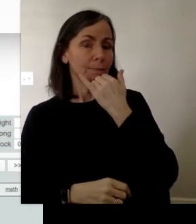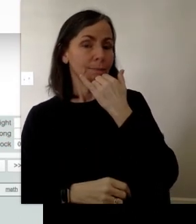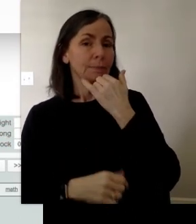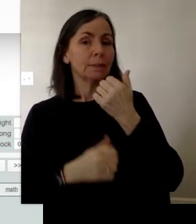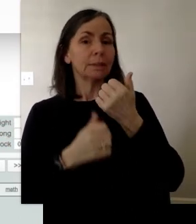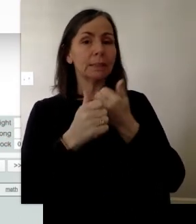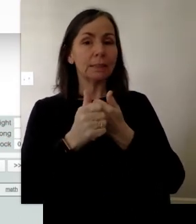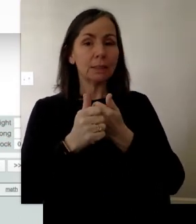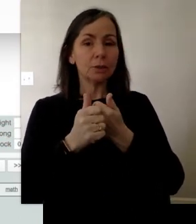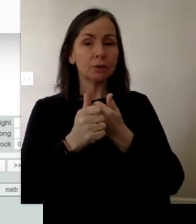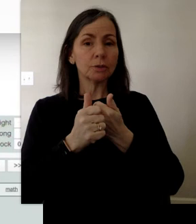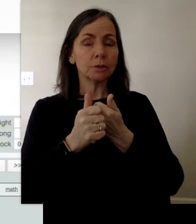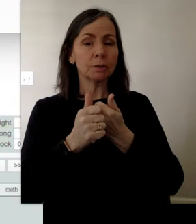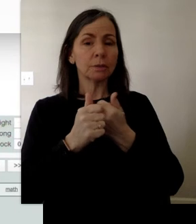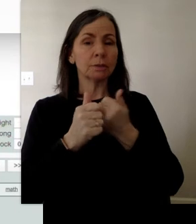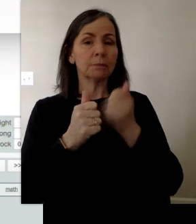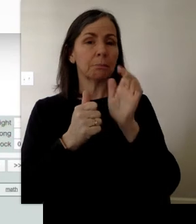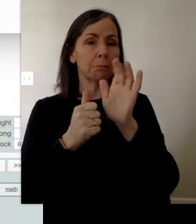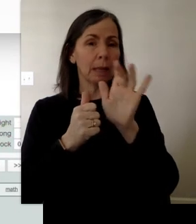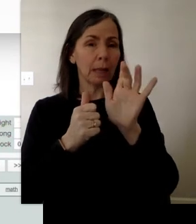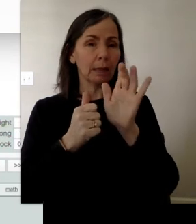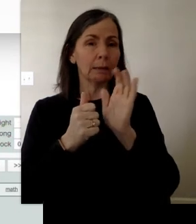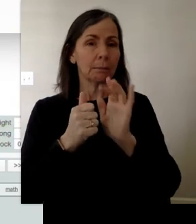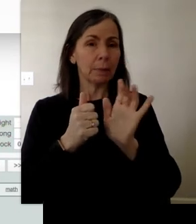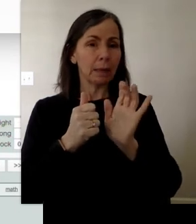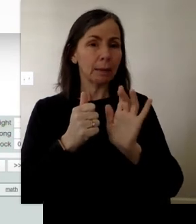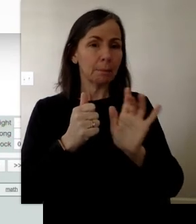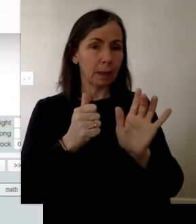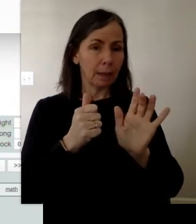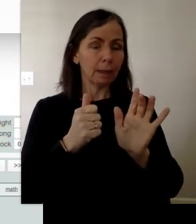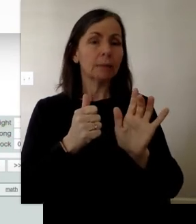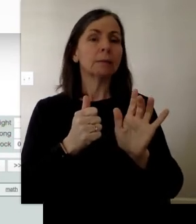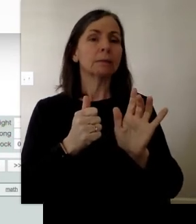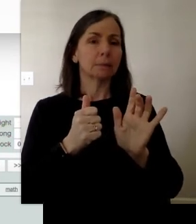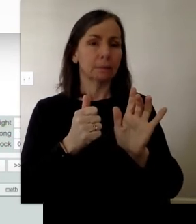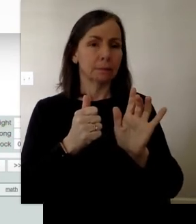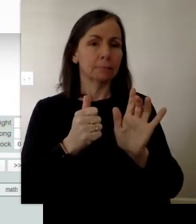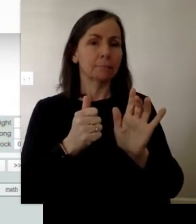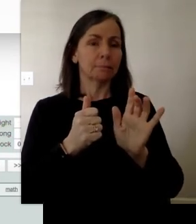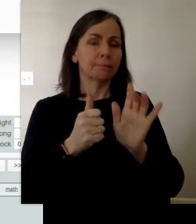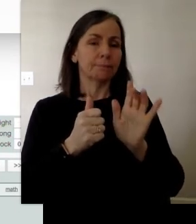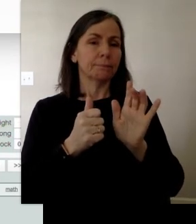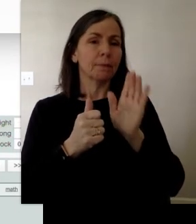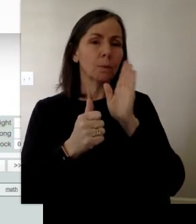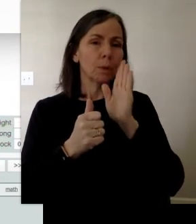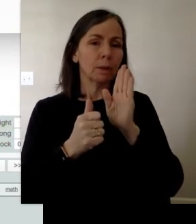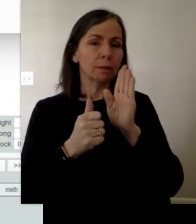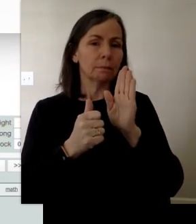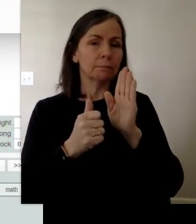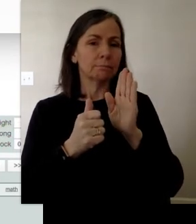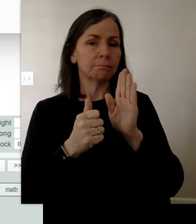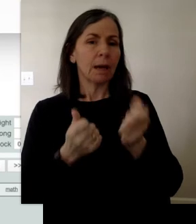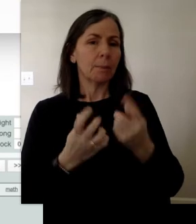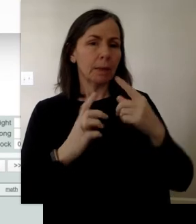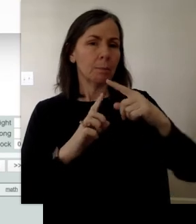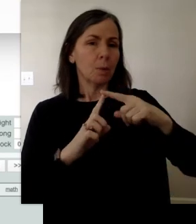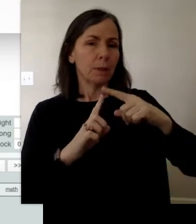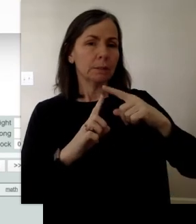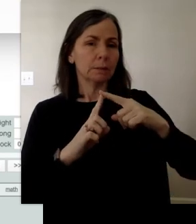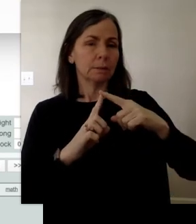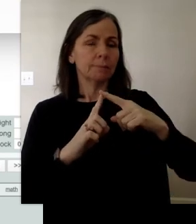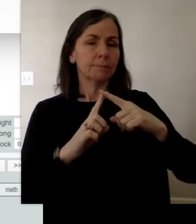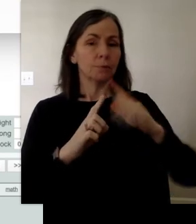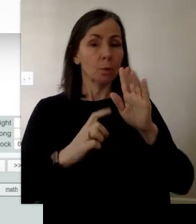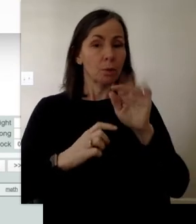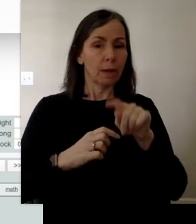individual space that you type in your answers, you'll get that. That's the amount of points that this will give